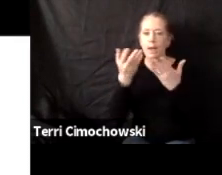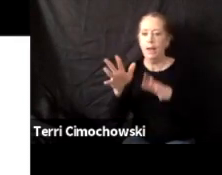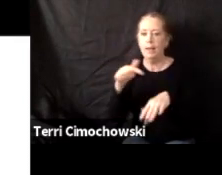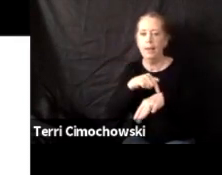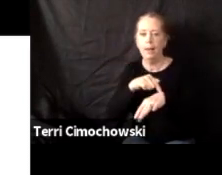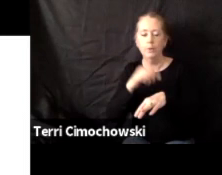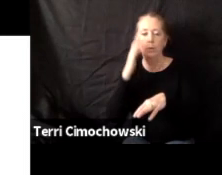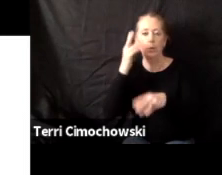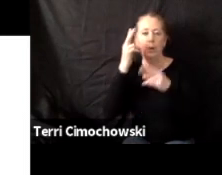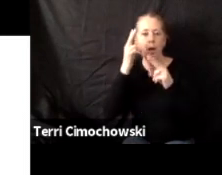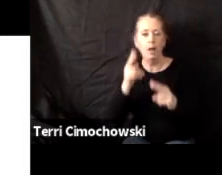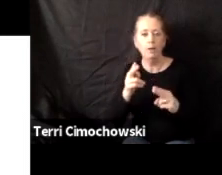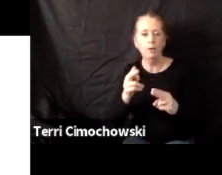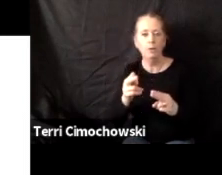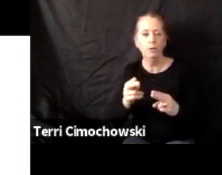still honor